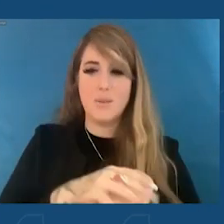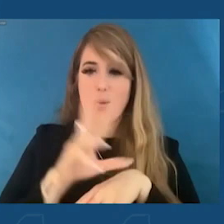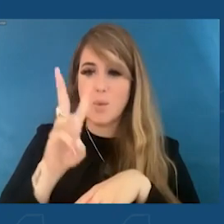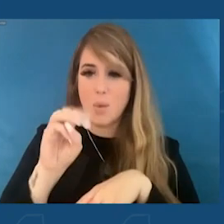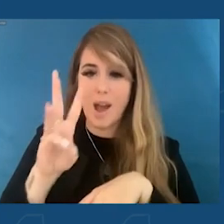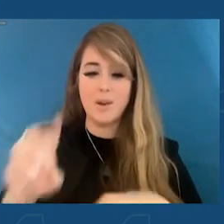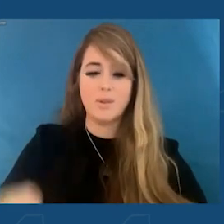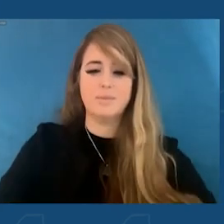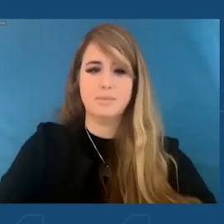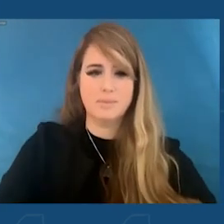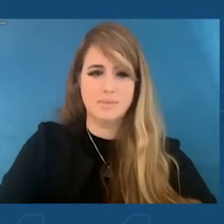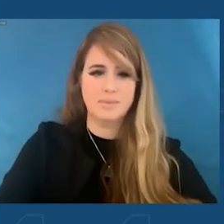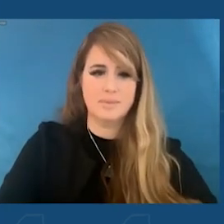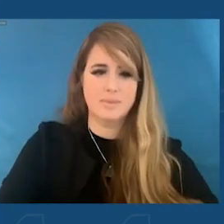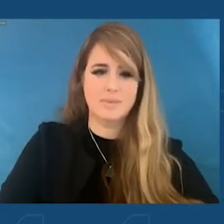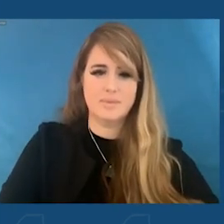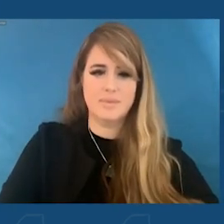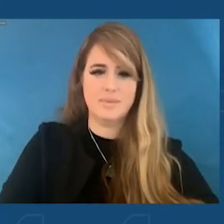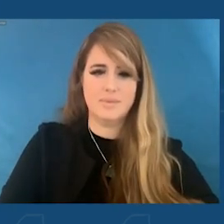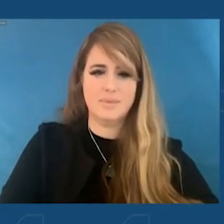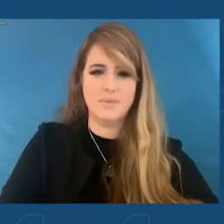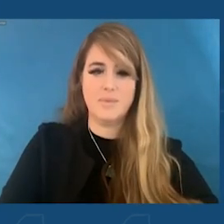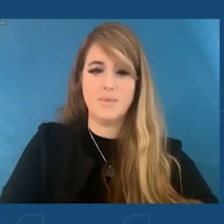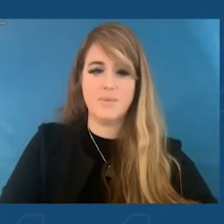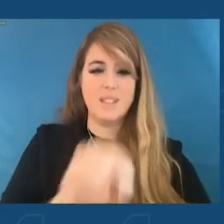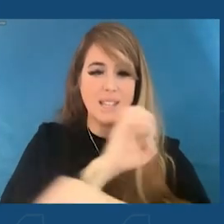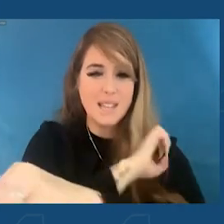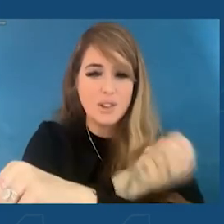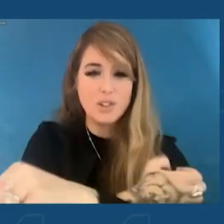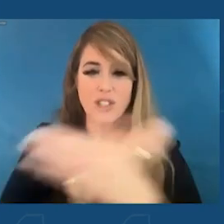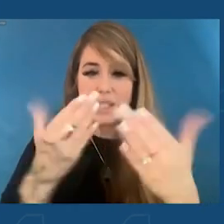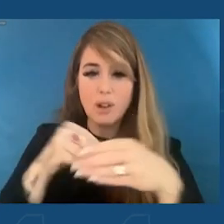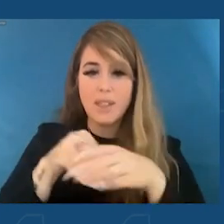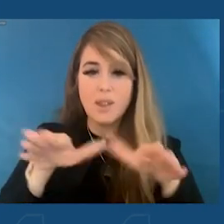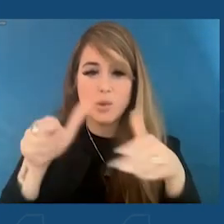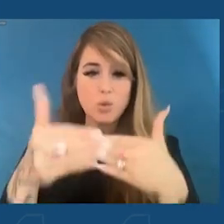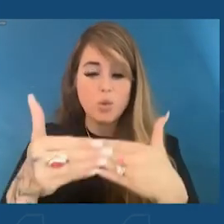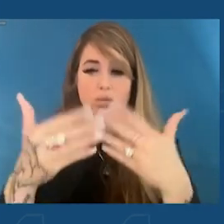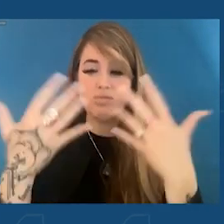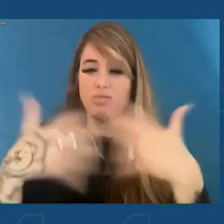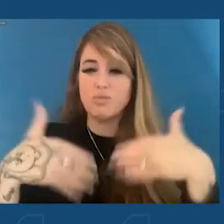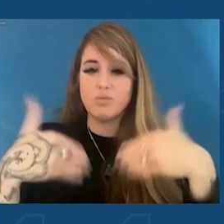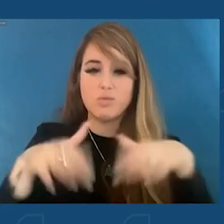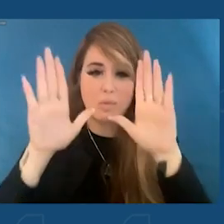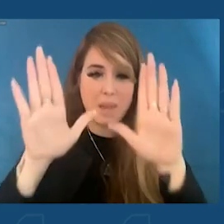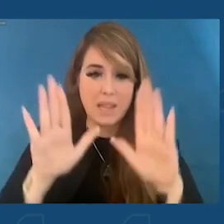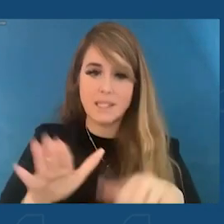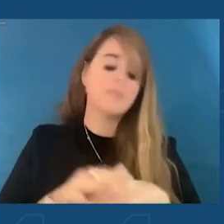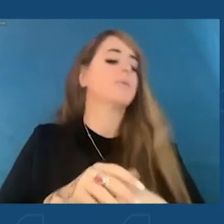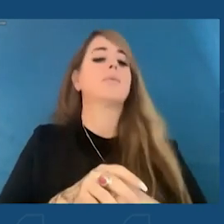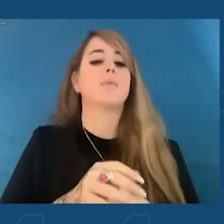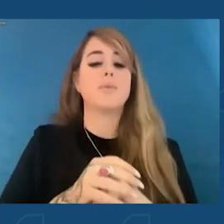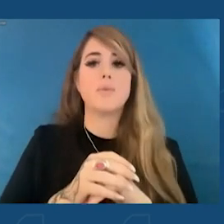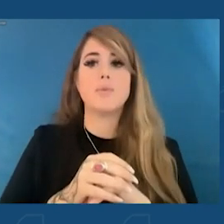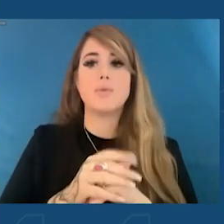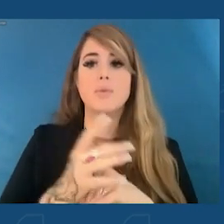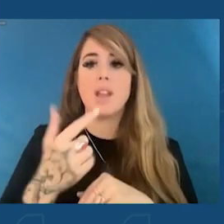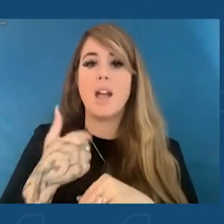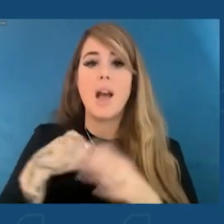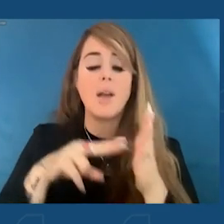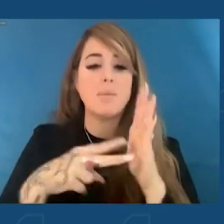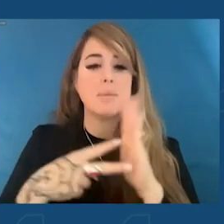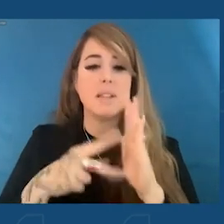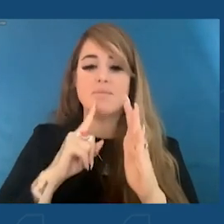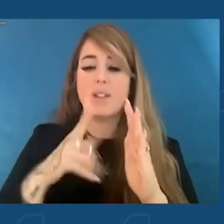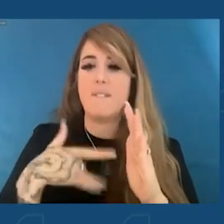I tell you. Wow. The energy in this room is incredible. So, I mean, it's just an honor for